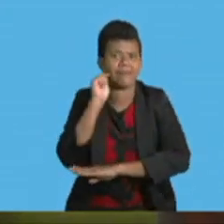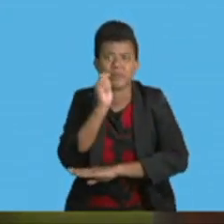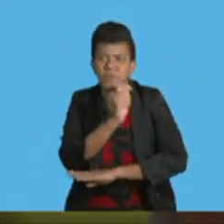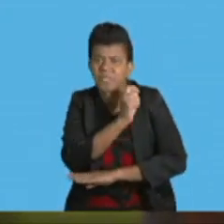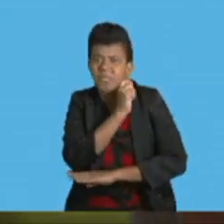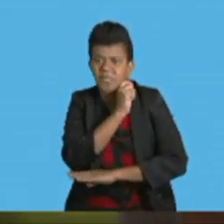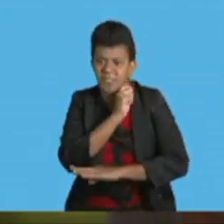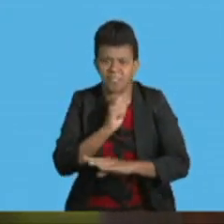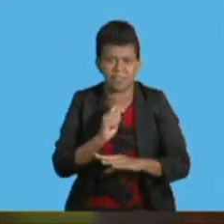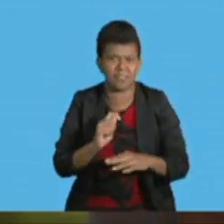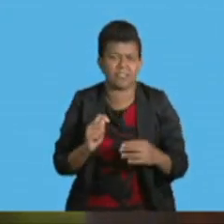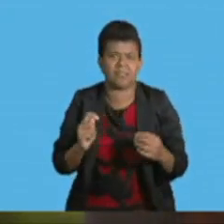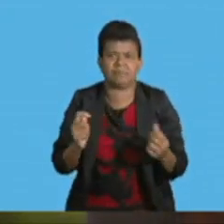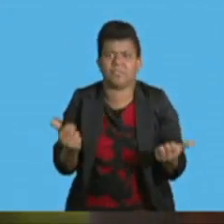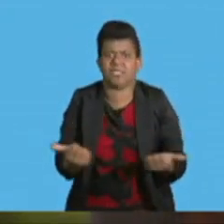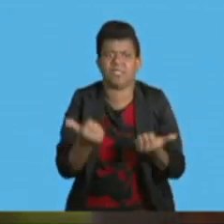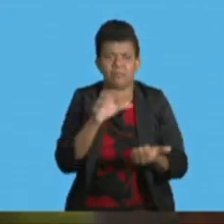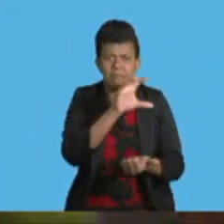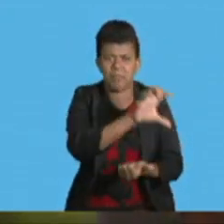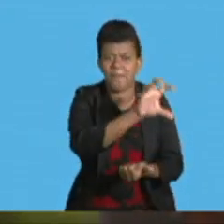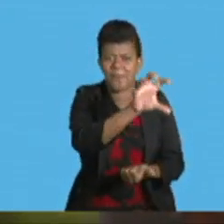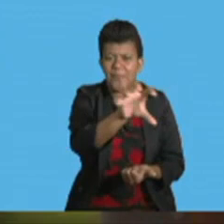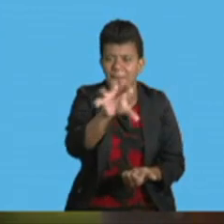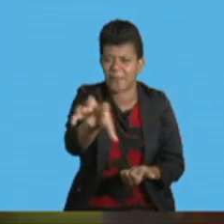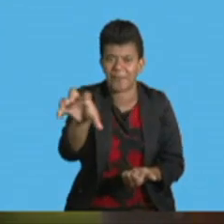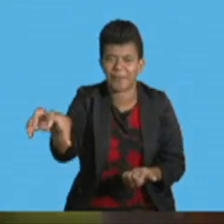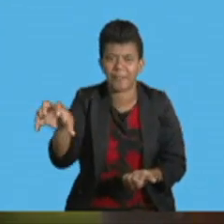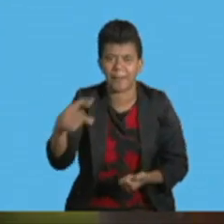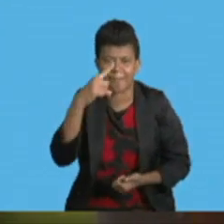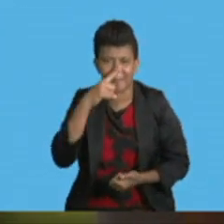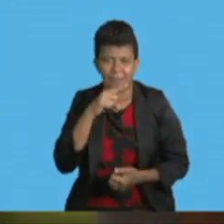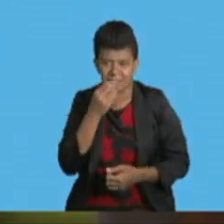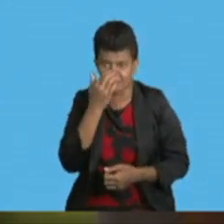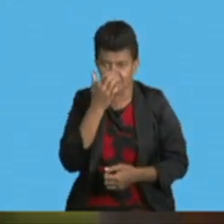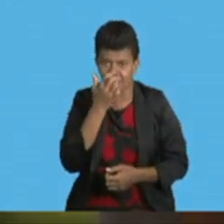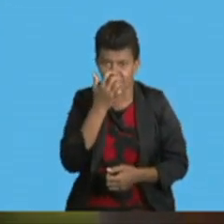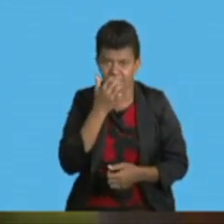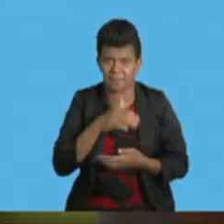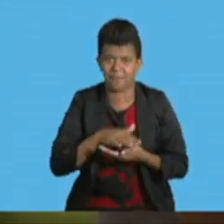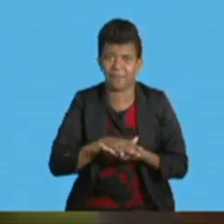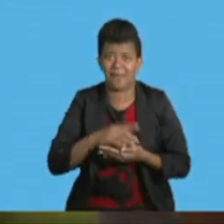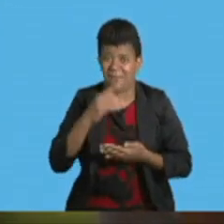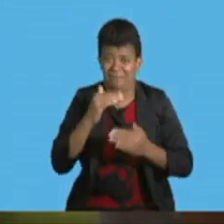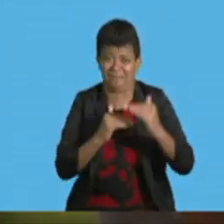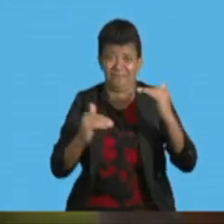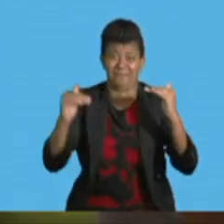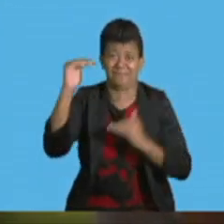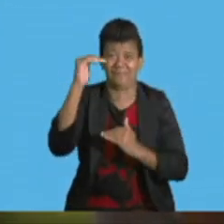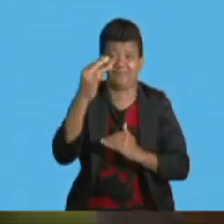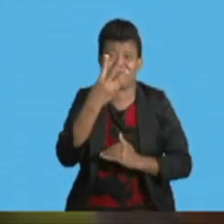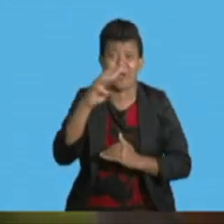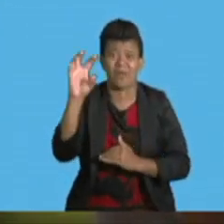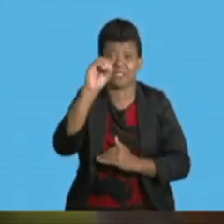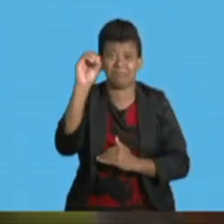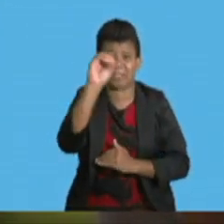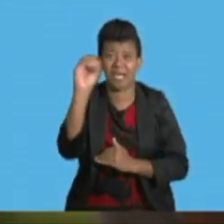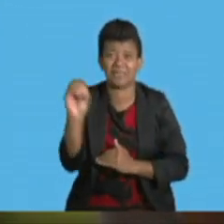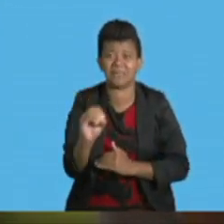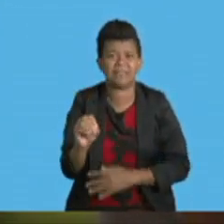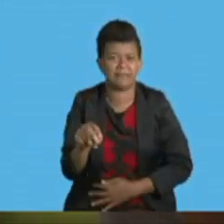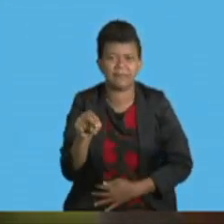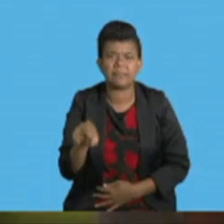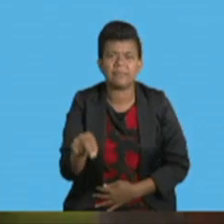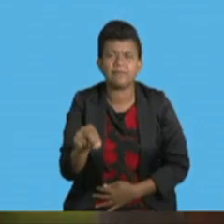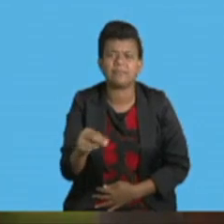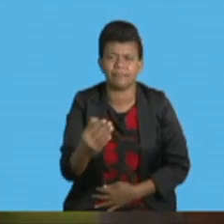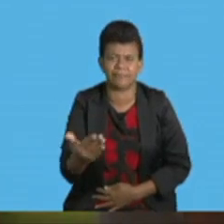Fiji. Our electricity demand has increased by 18%, from 794 million units